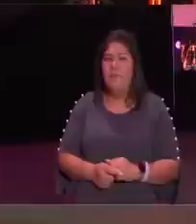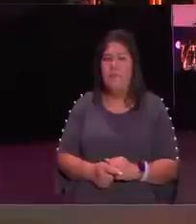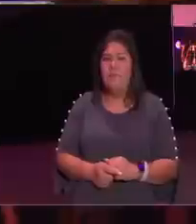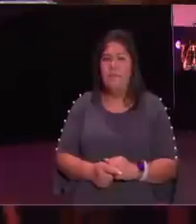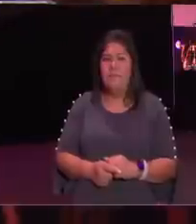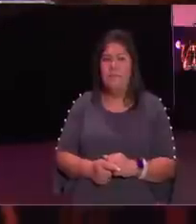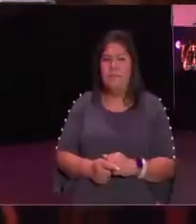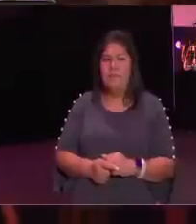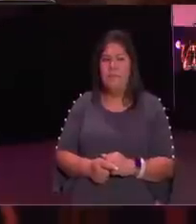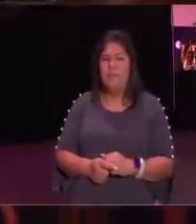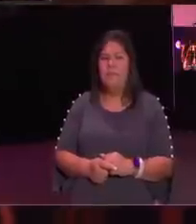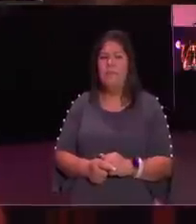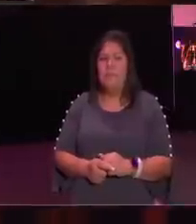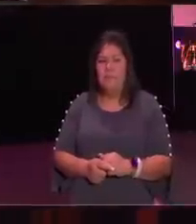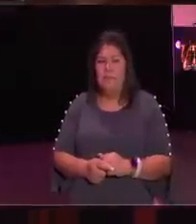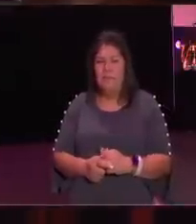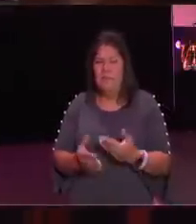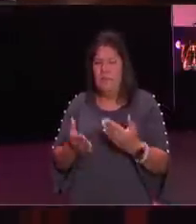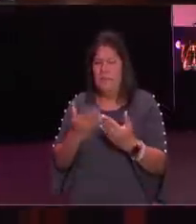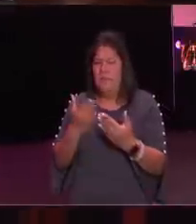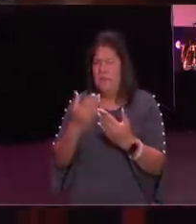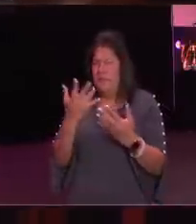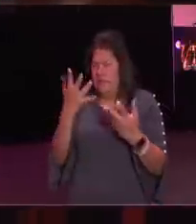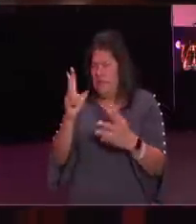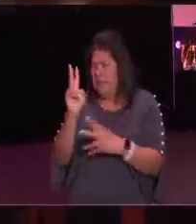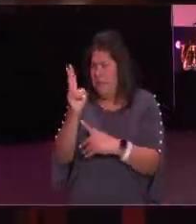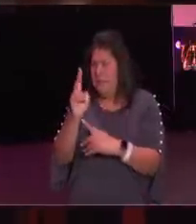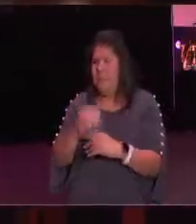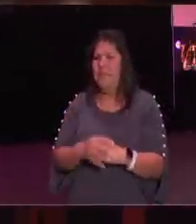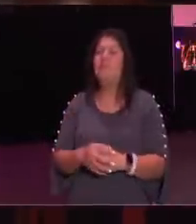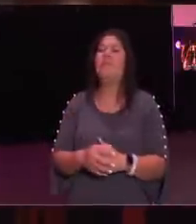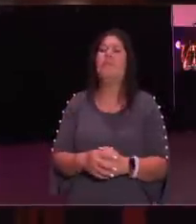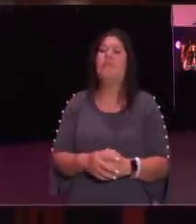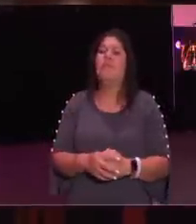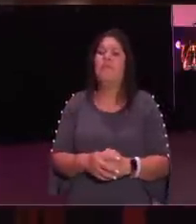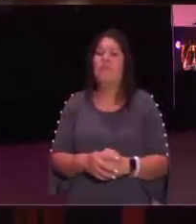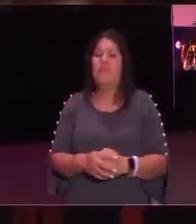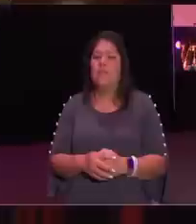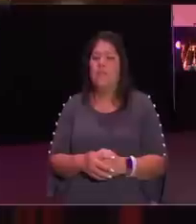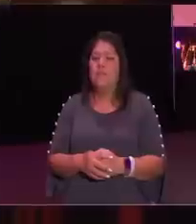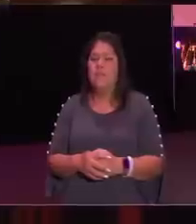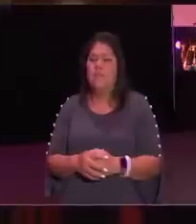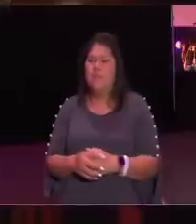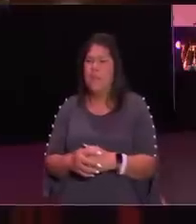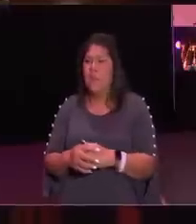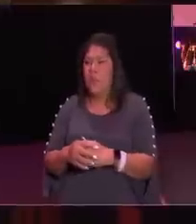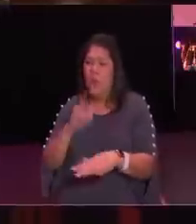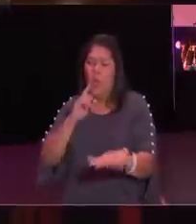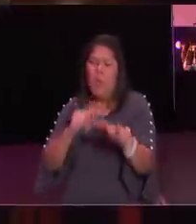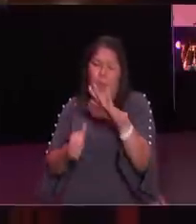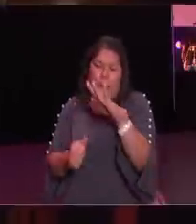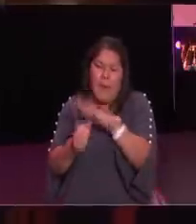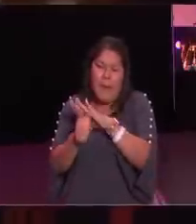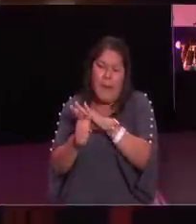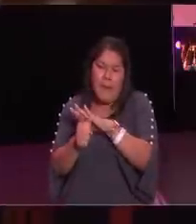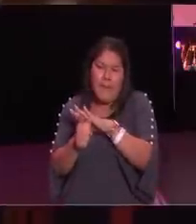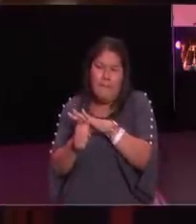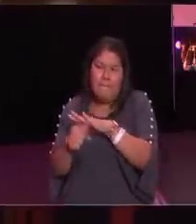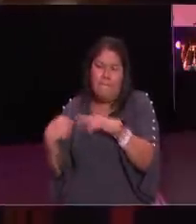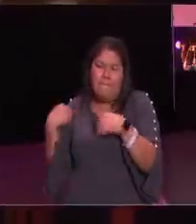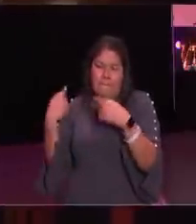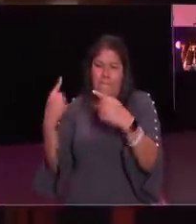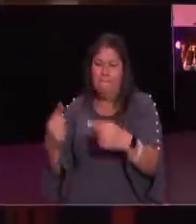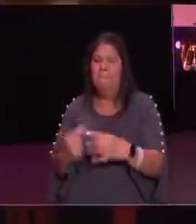Hear me, I'm almost done. Give me another 2 minutes and I'm done. Hear me. We've been hiding long enough.